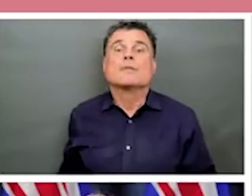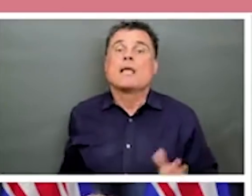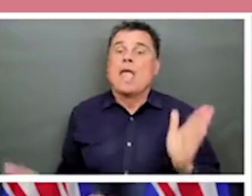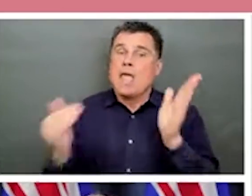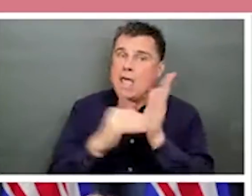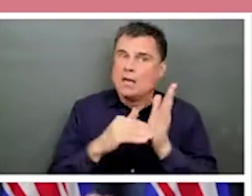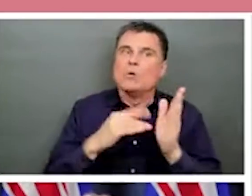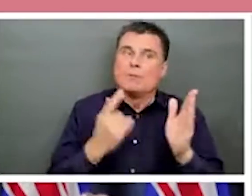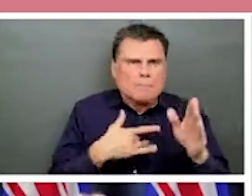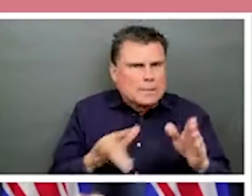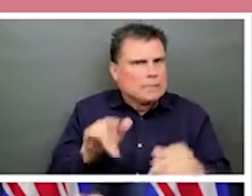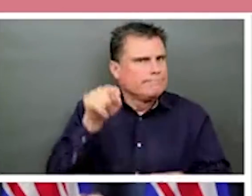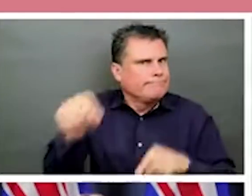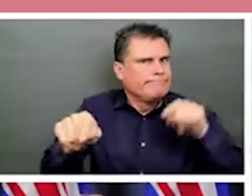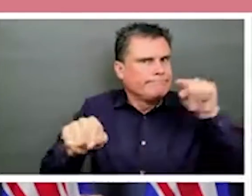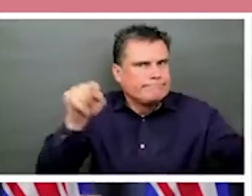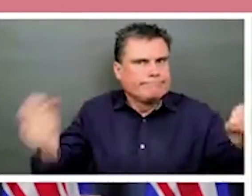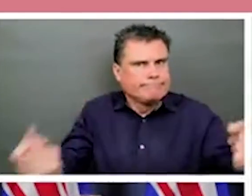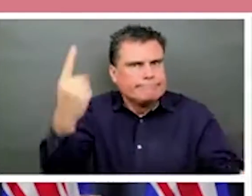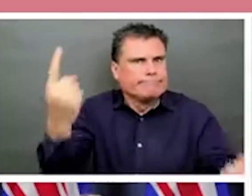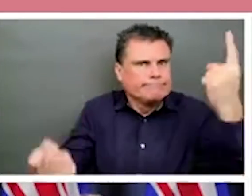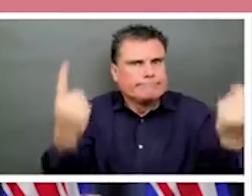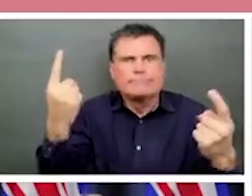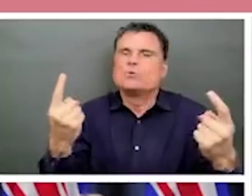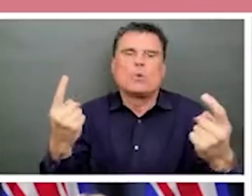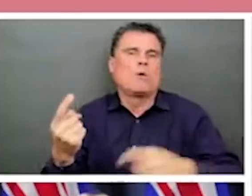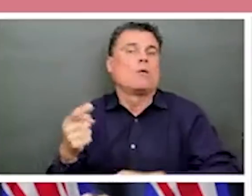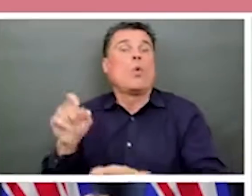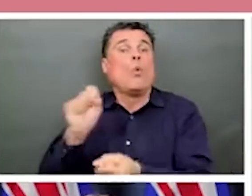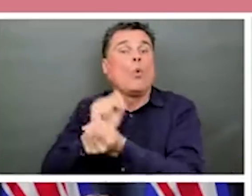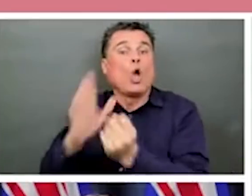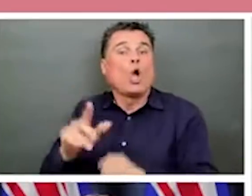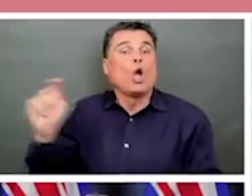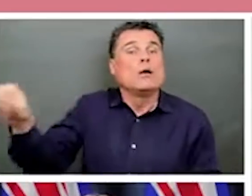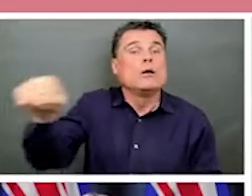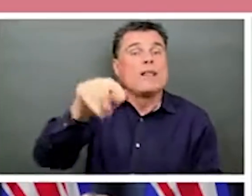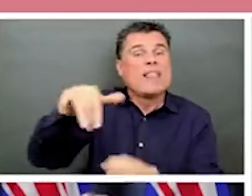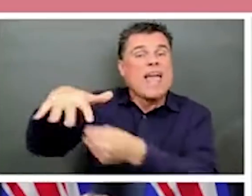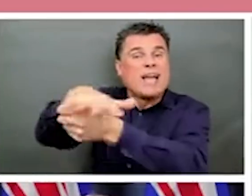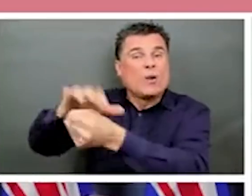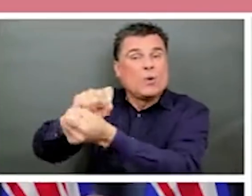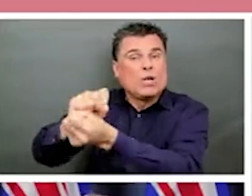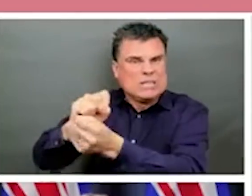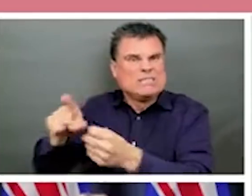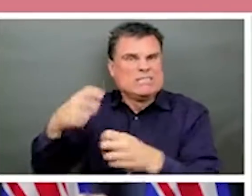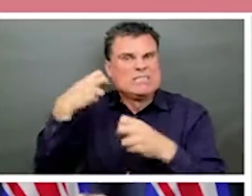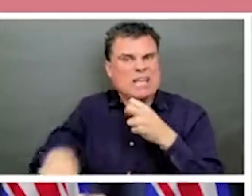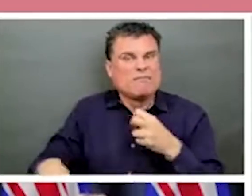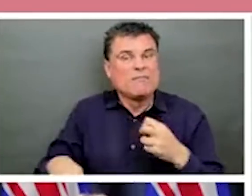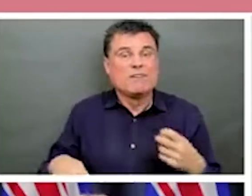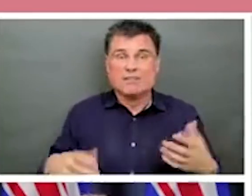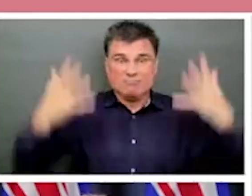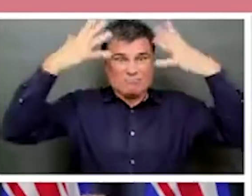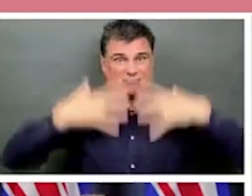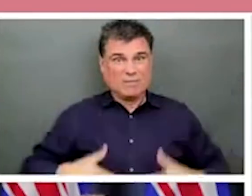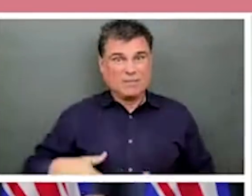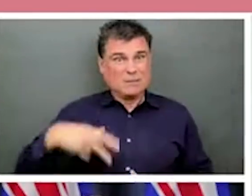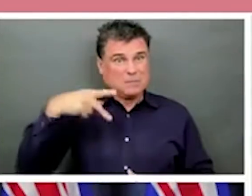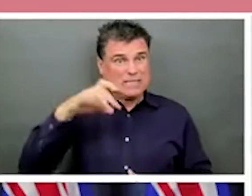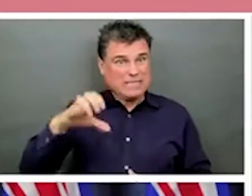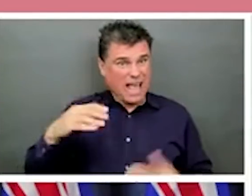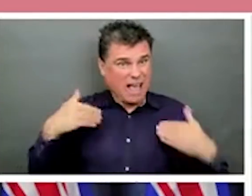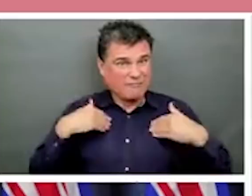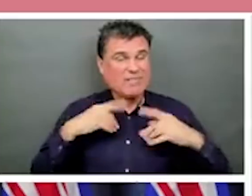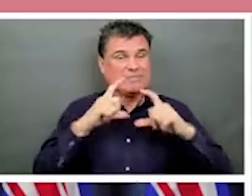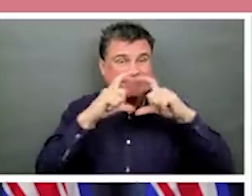unique issues where it's difficult to have physical distancing, where wearing of PPE becomes challenging because of the nature